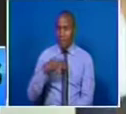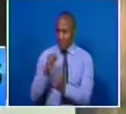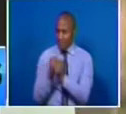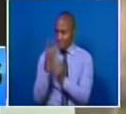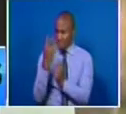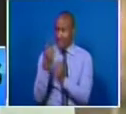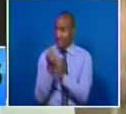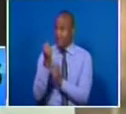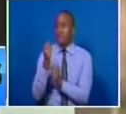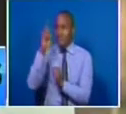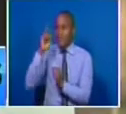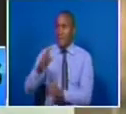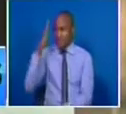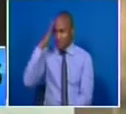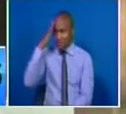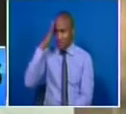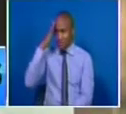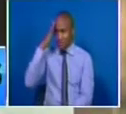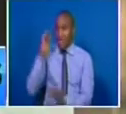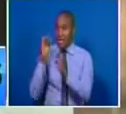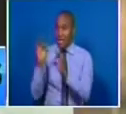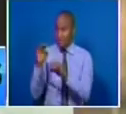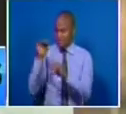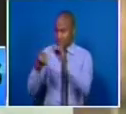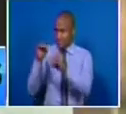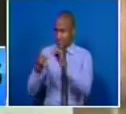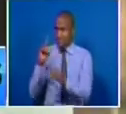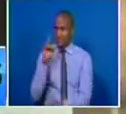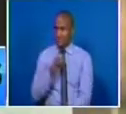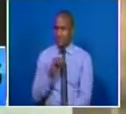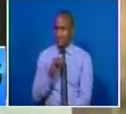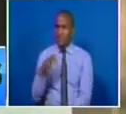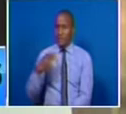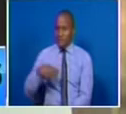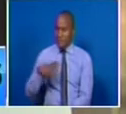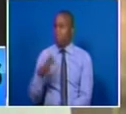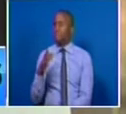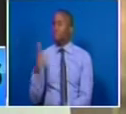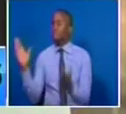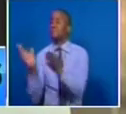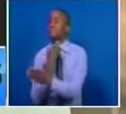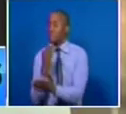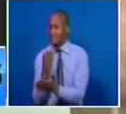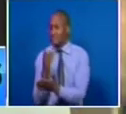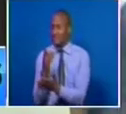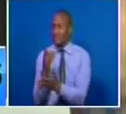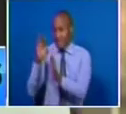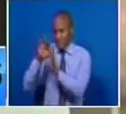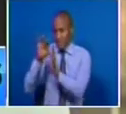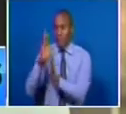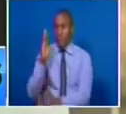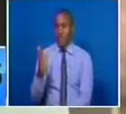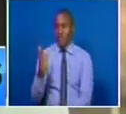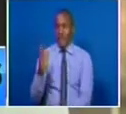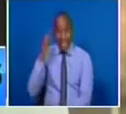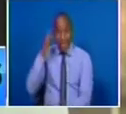this point in time really needs to be watched, because if there's a by-election and people will forgive you in the middle of your term, it's these people who are going to vote. So I think we need